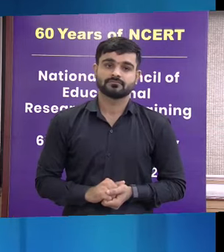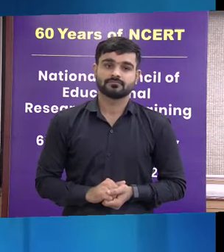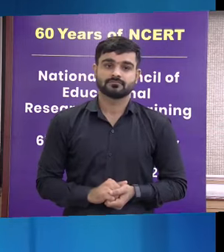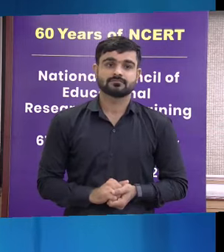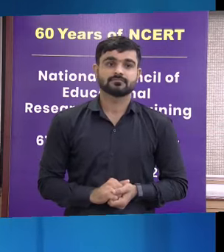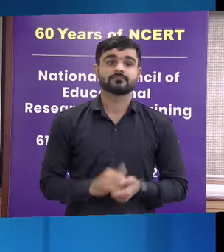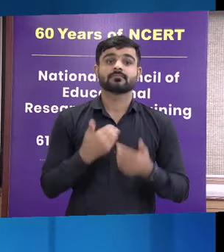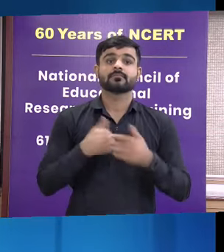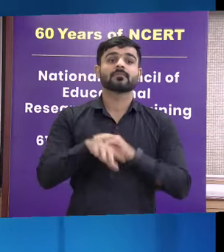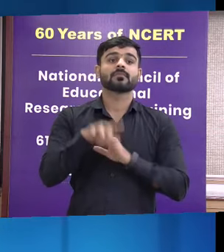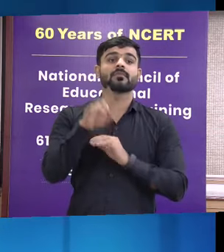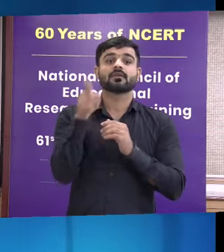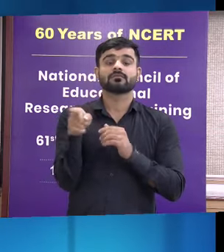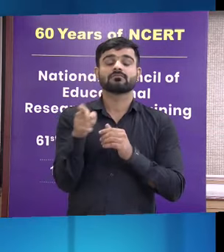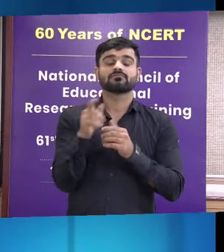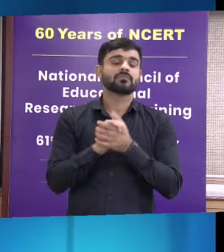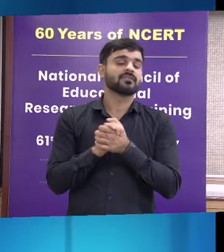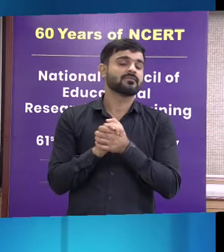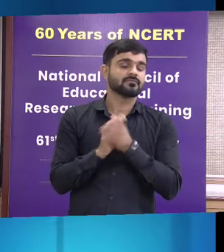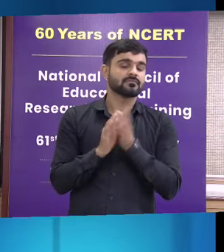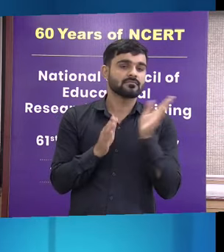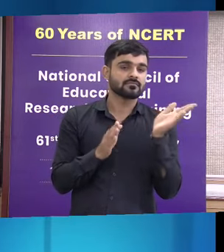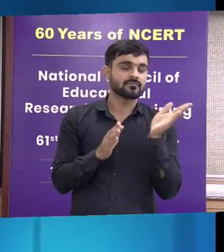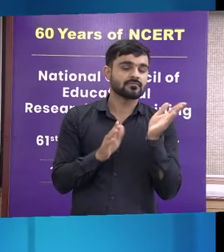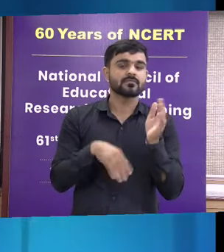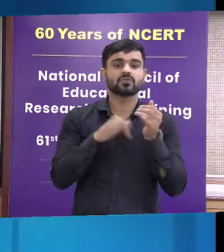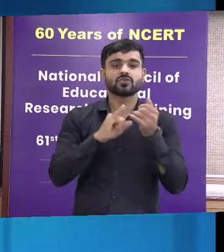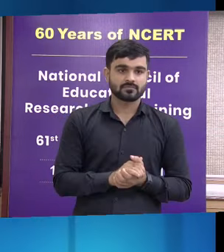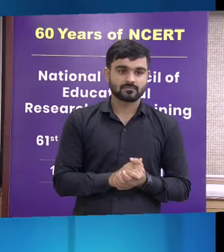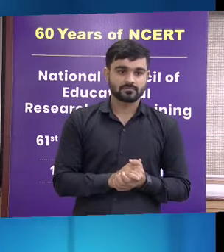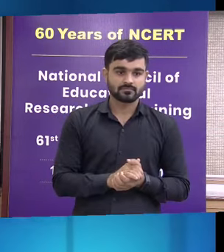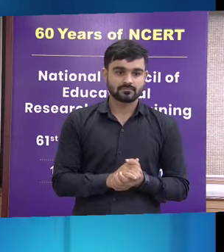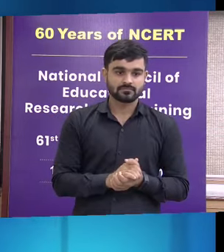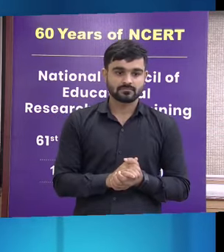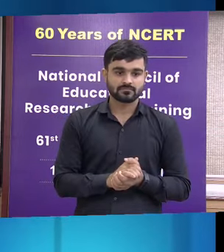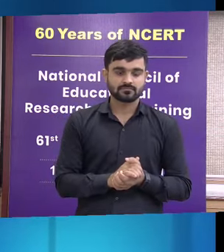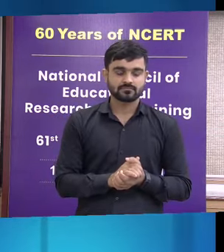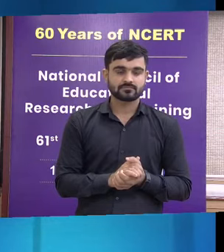Then my colleague, Dr. Subhash Sarkar Ji,